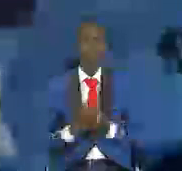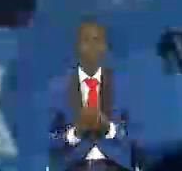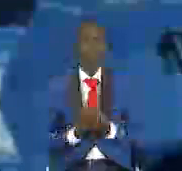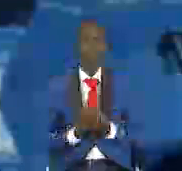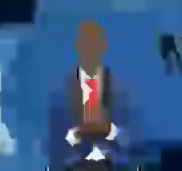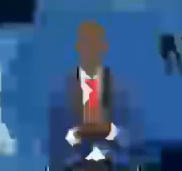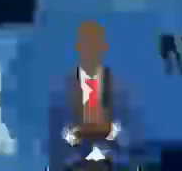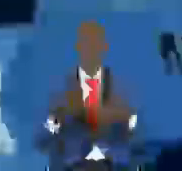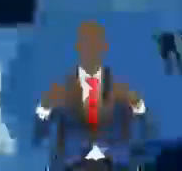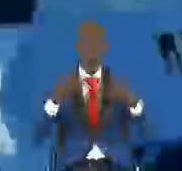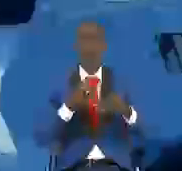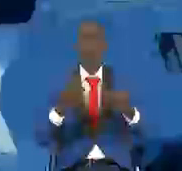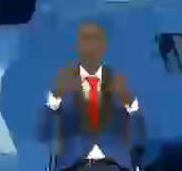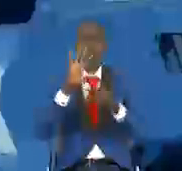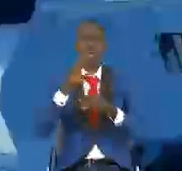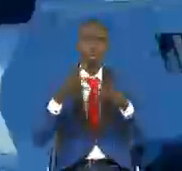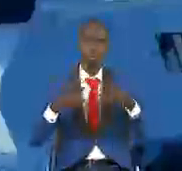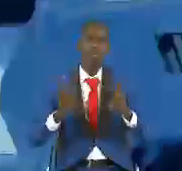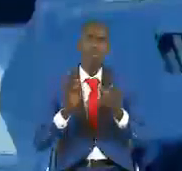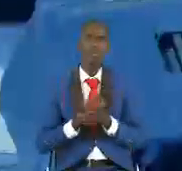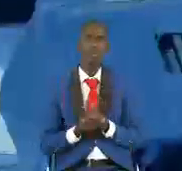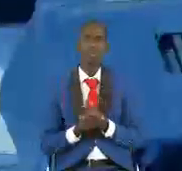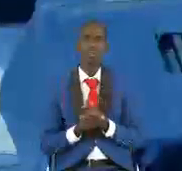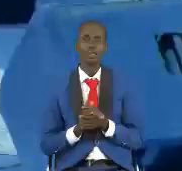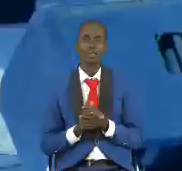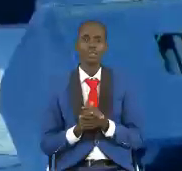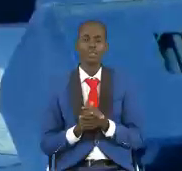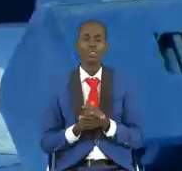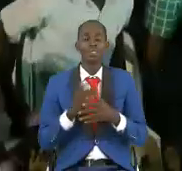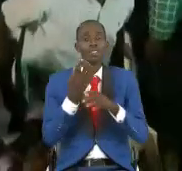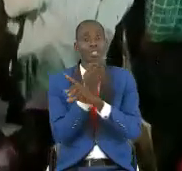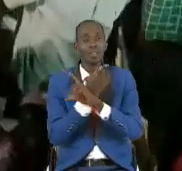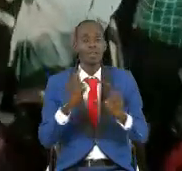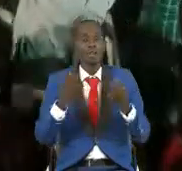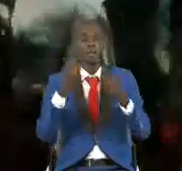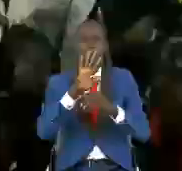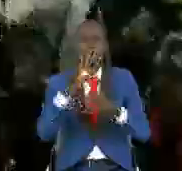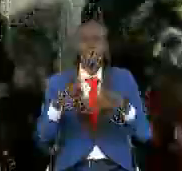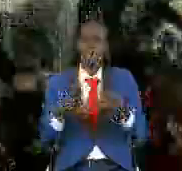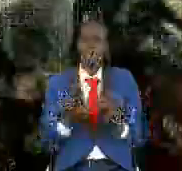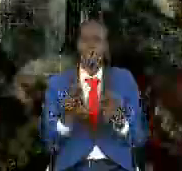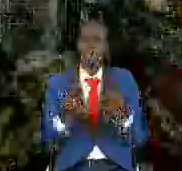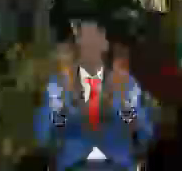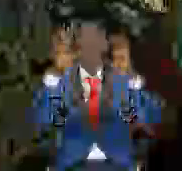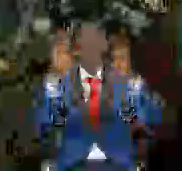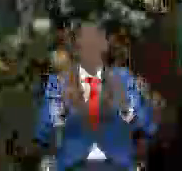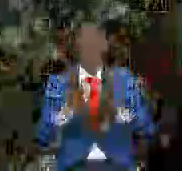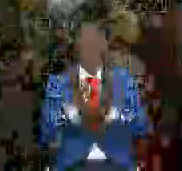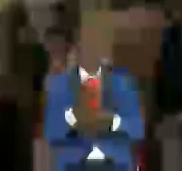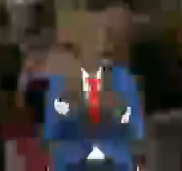Healing coming your way. Deliverance coming your way. Miracle coming your